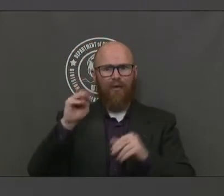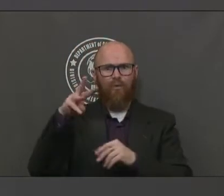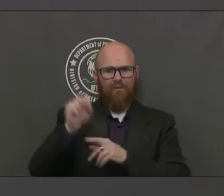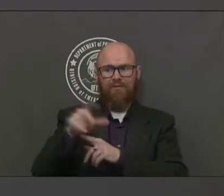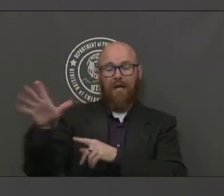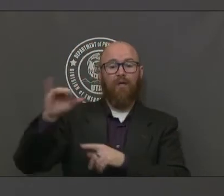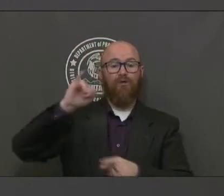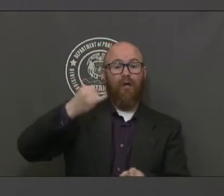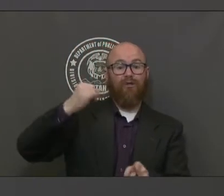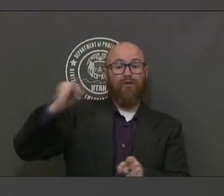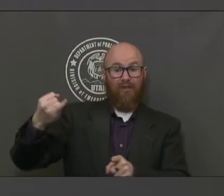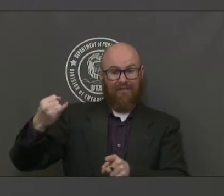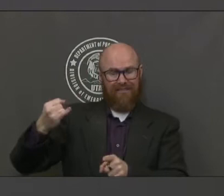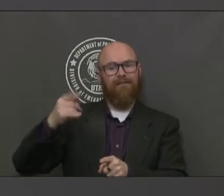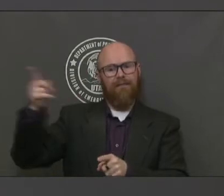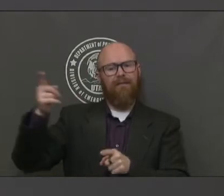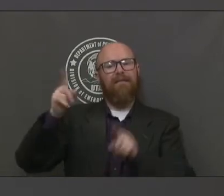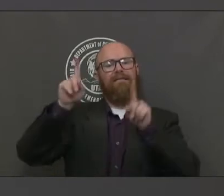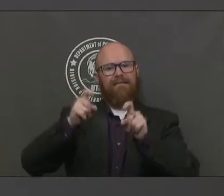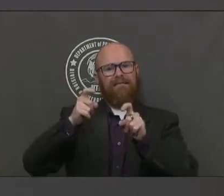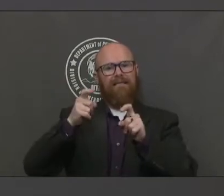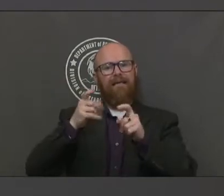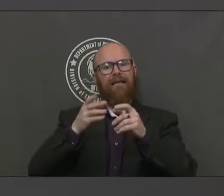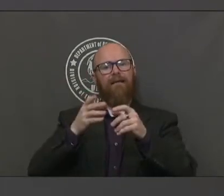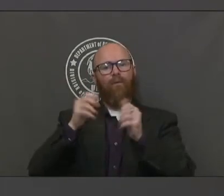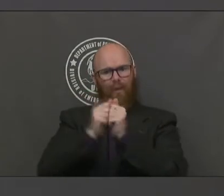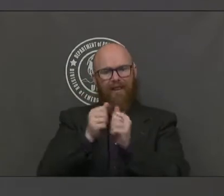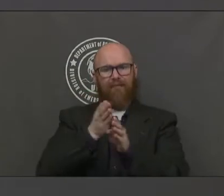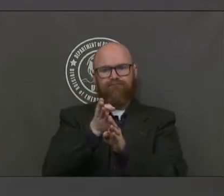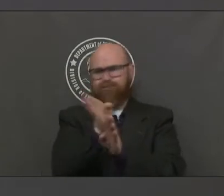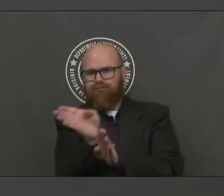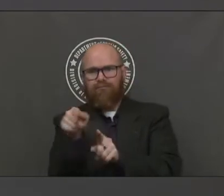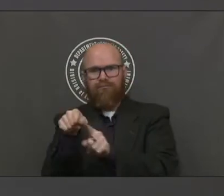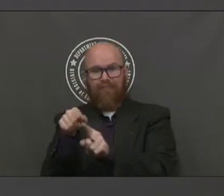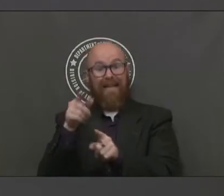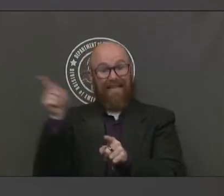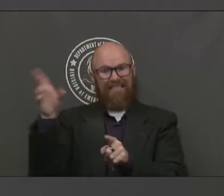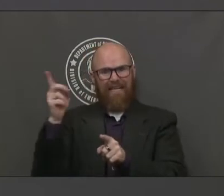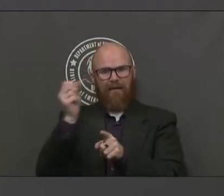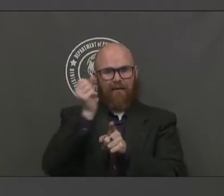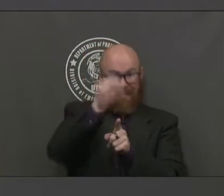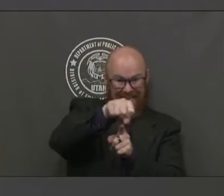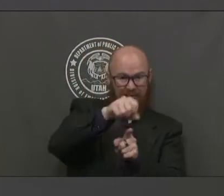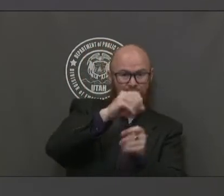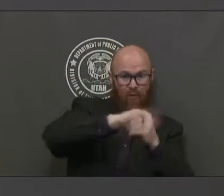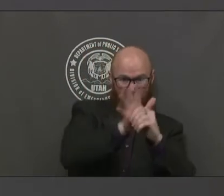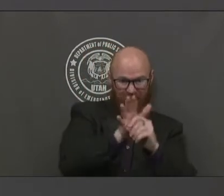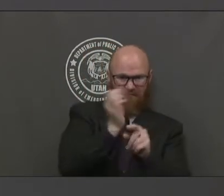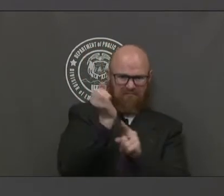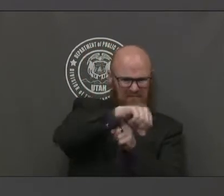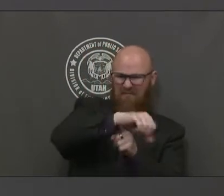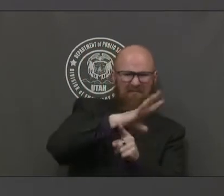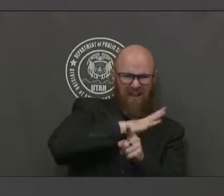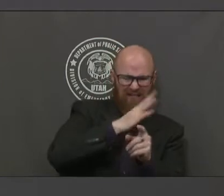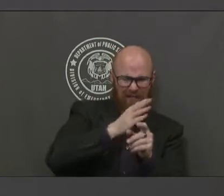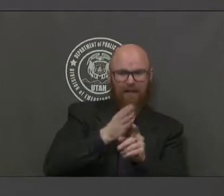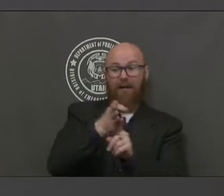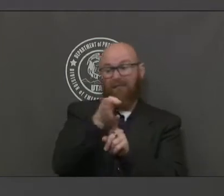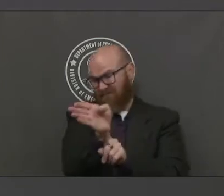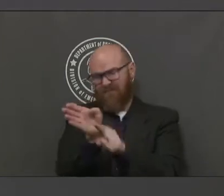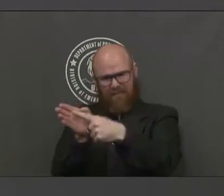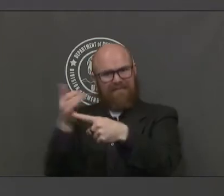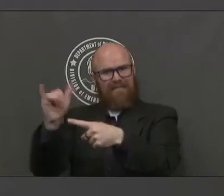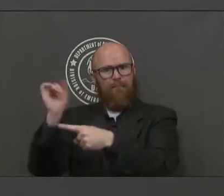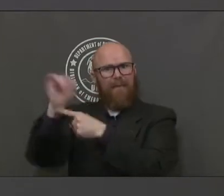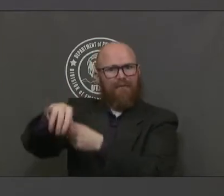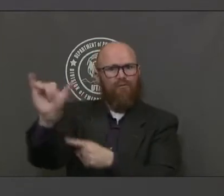they were tested against variants in South Africa, and the numbers were really, really good, and that's the variant I think that people are most worried about. And